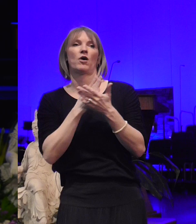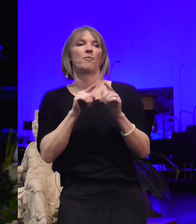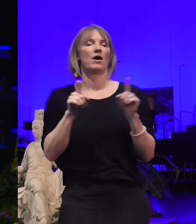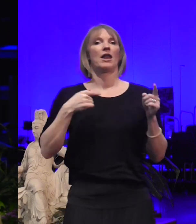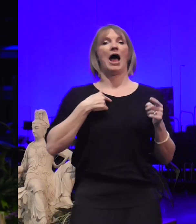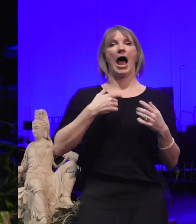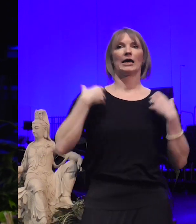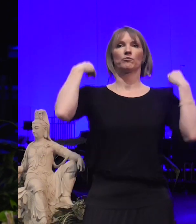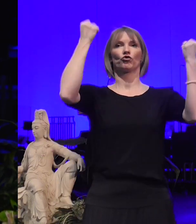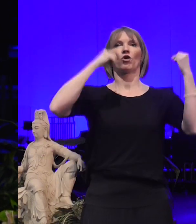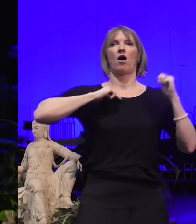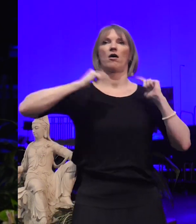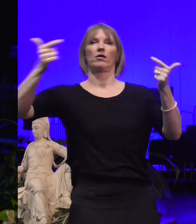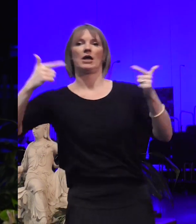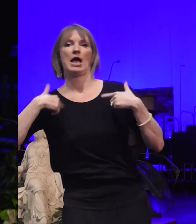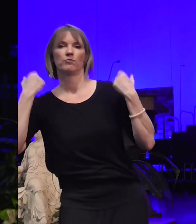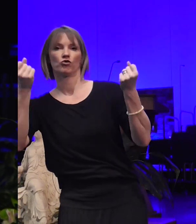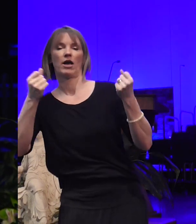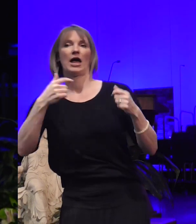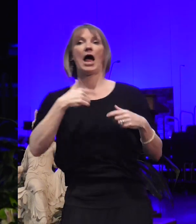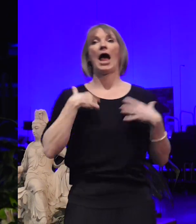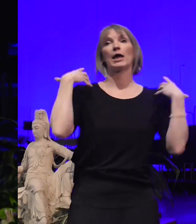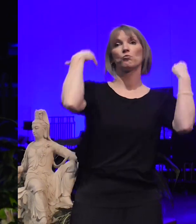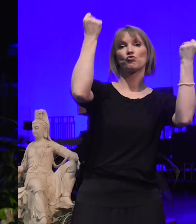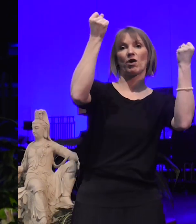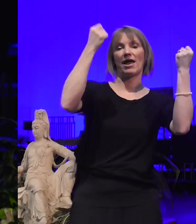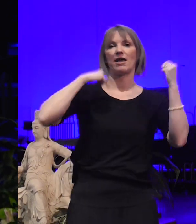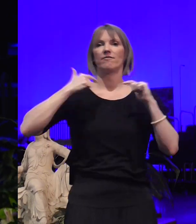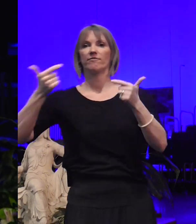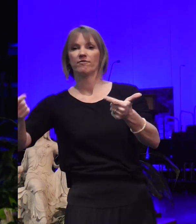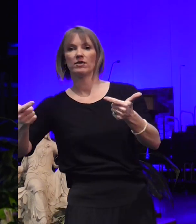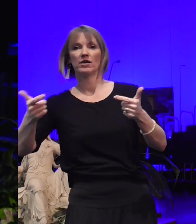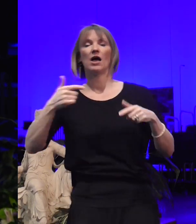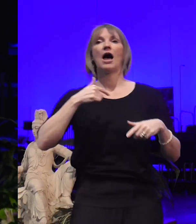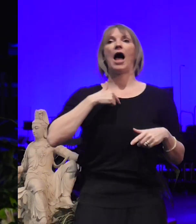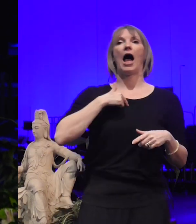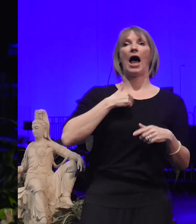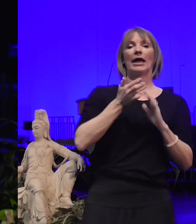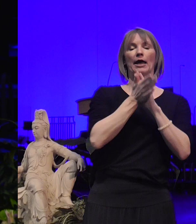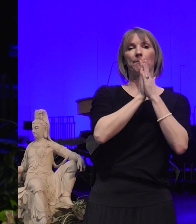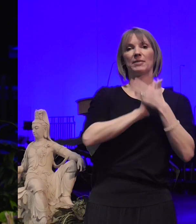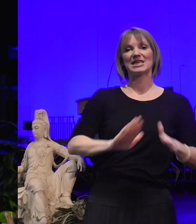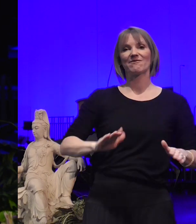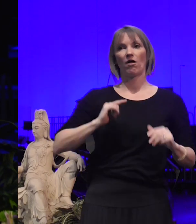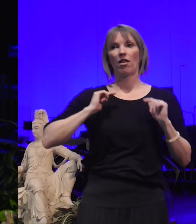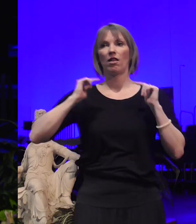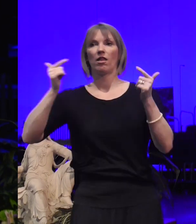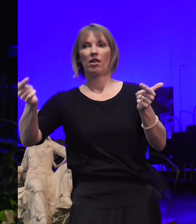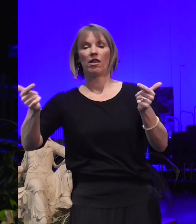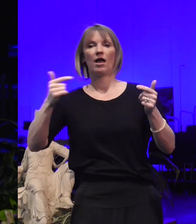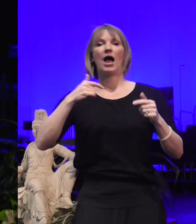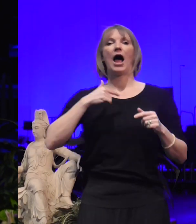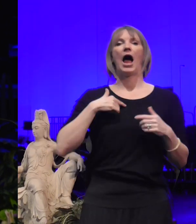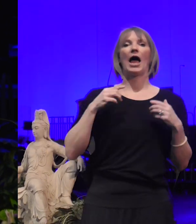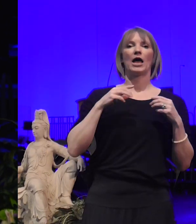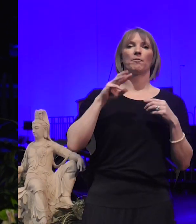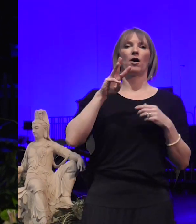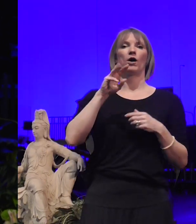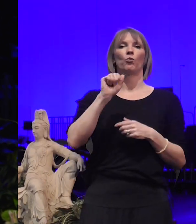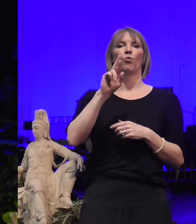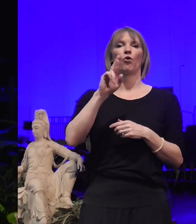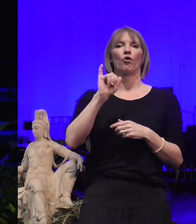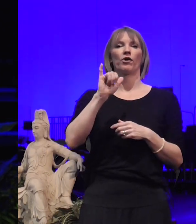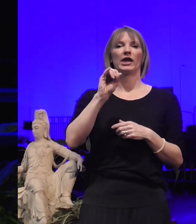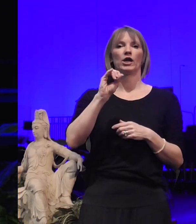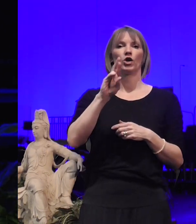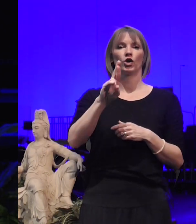I am strong. I am strong. I am brave. I am brave. I am peaceful. I am peaceful. I am a warrior. I am